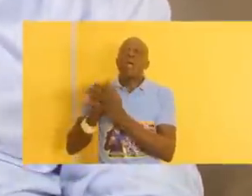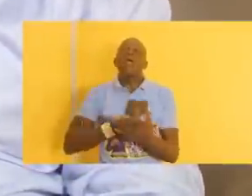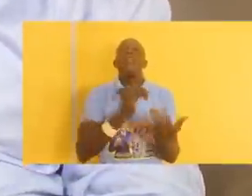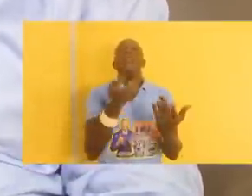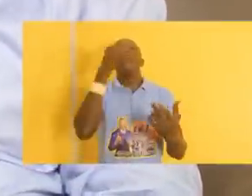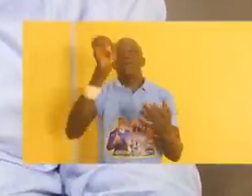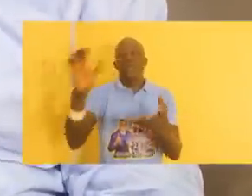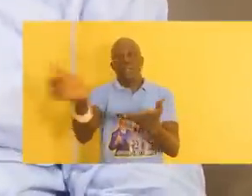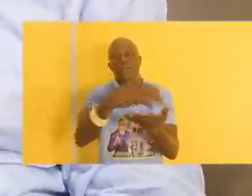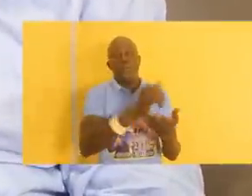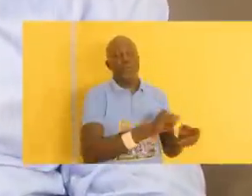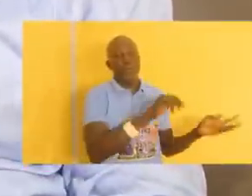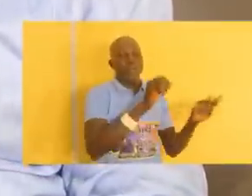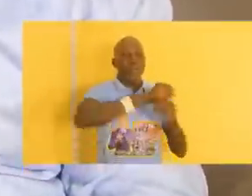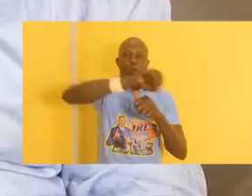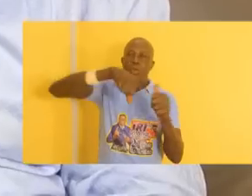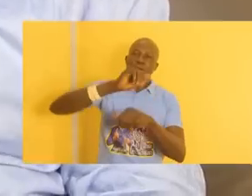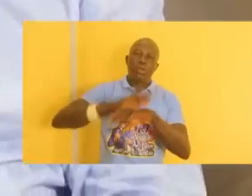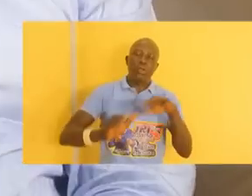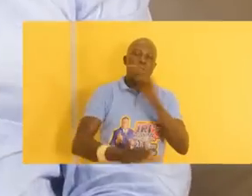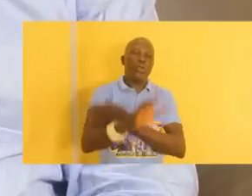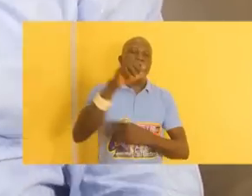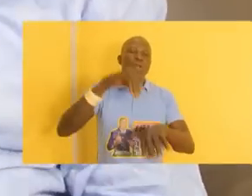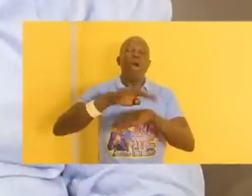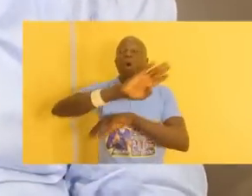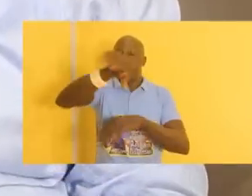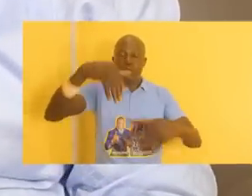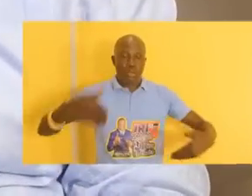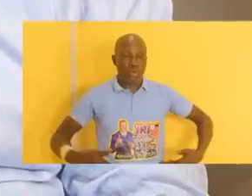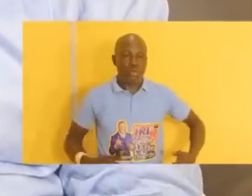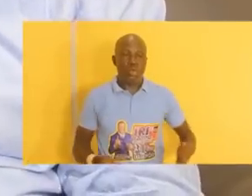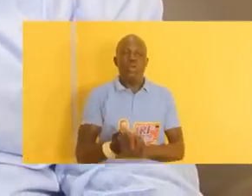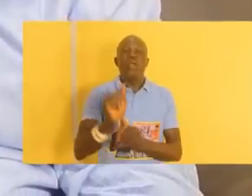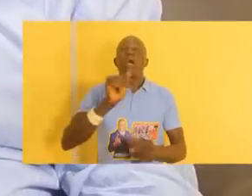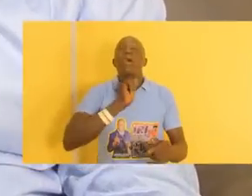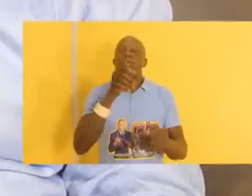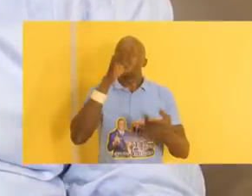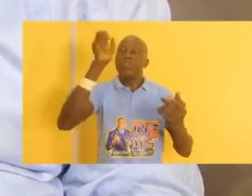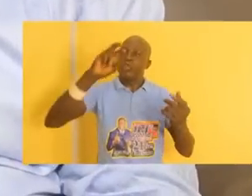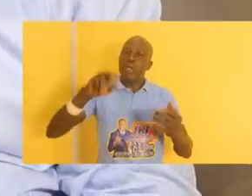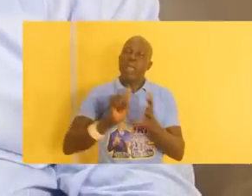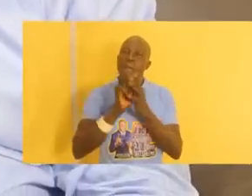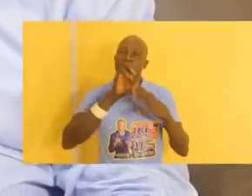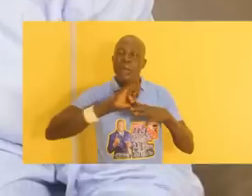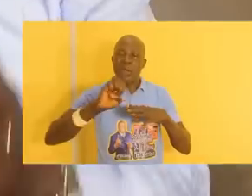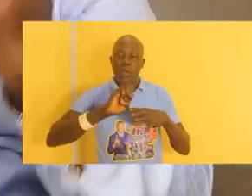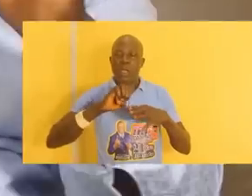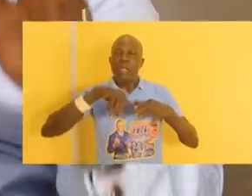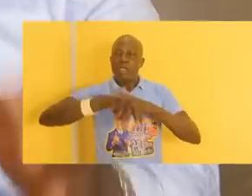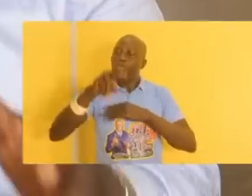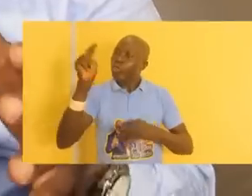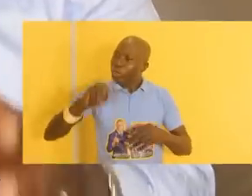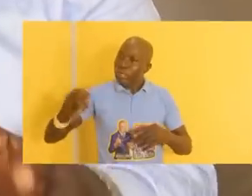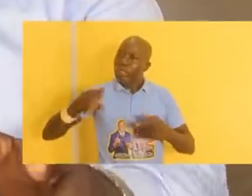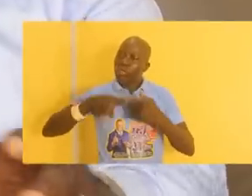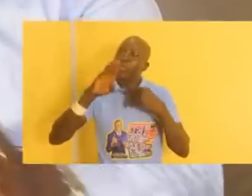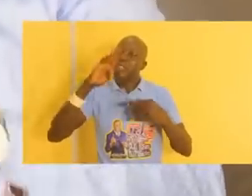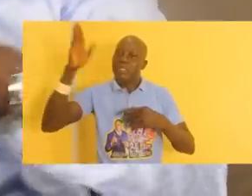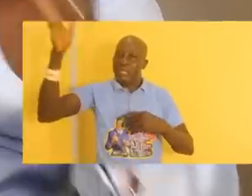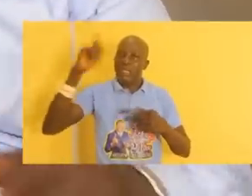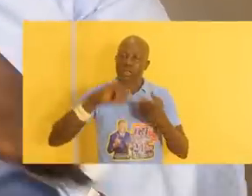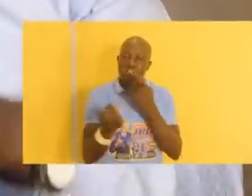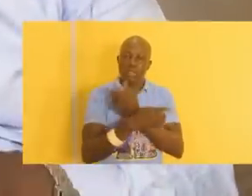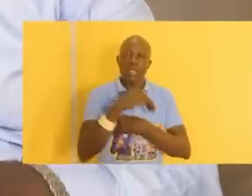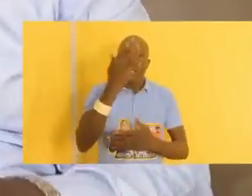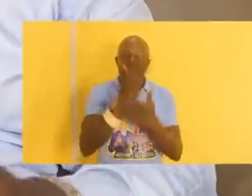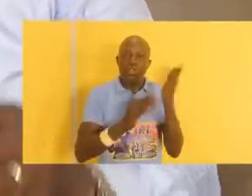I'm expecting you this morning. Oh, what about you? Receive the Lord. Is the Lord and your dog. Ben, you need to be empowered. You need to be that person. I